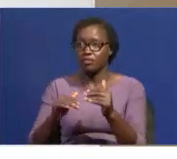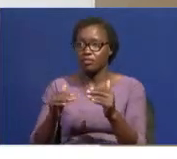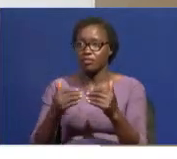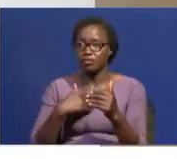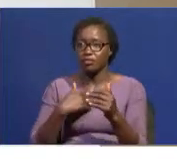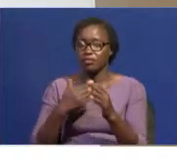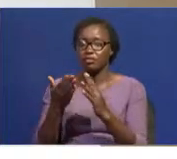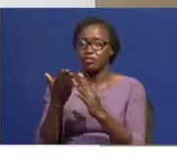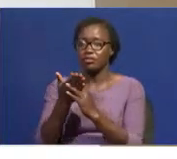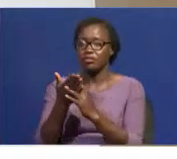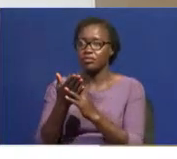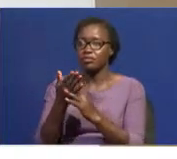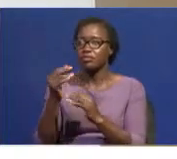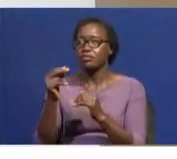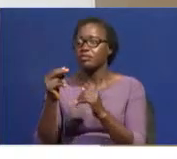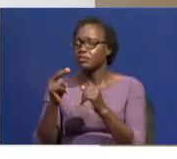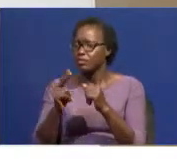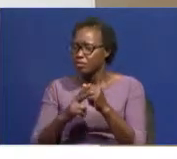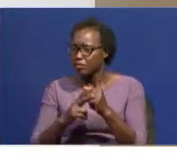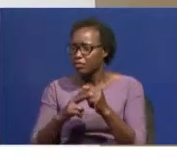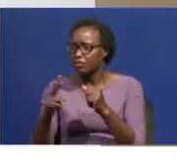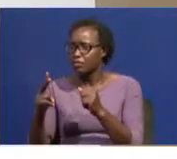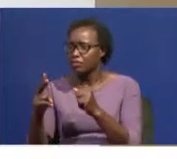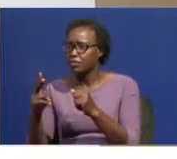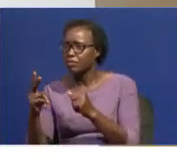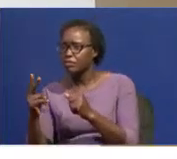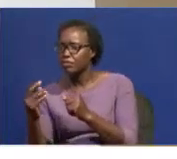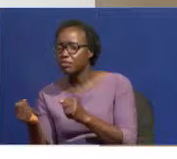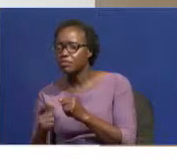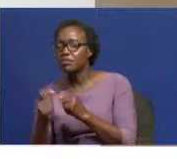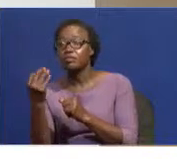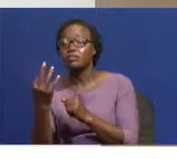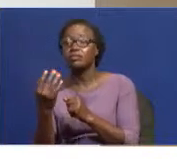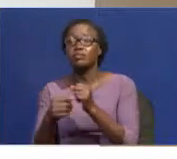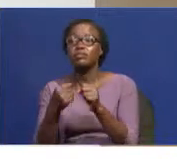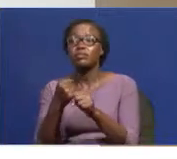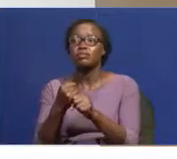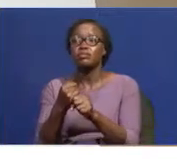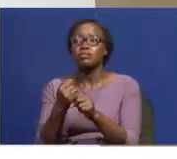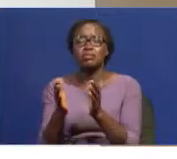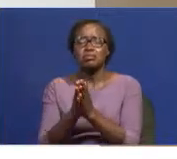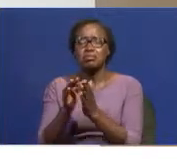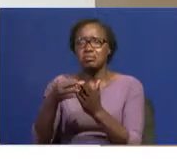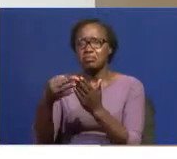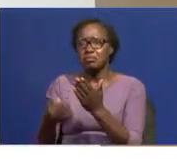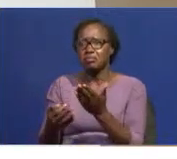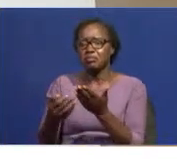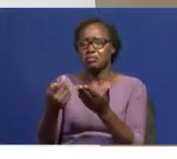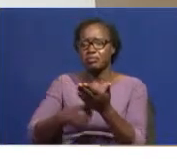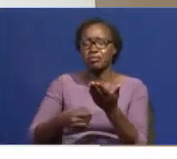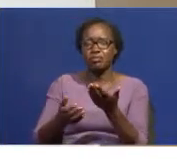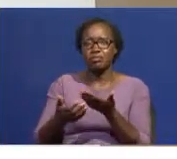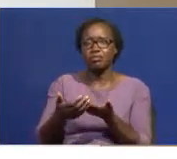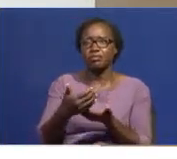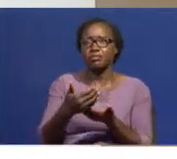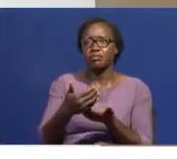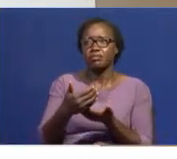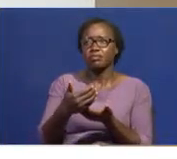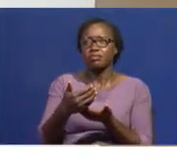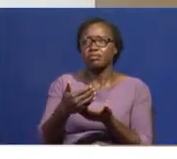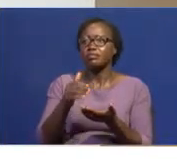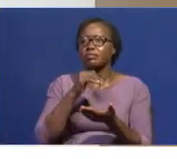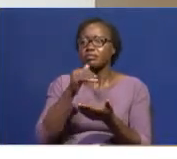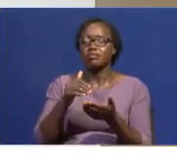between July 2023 and March this year on account of a shortfall in revenue collection, non-alignment